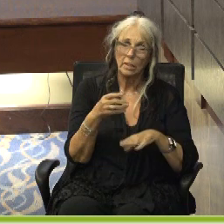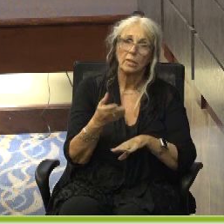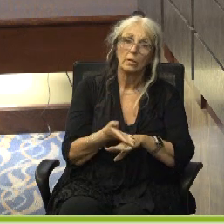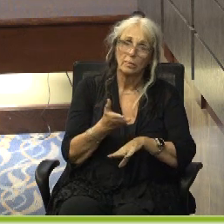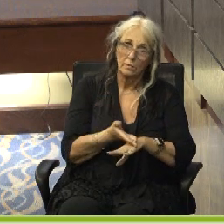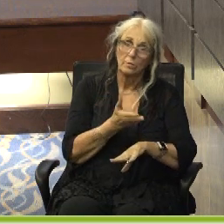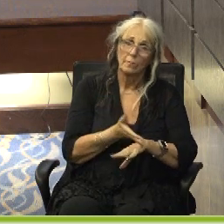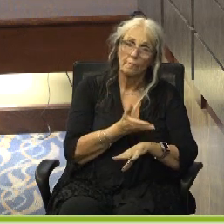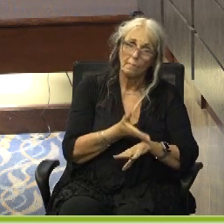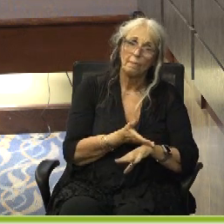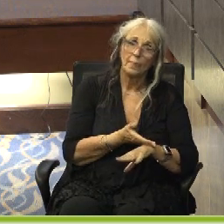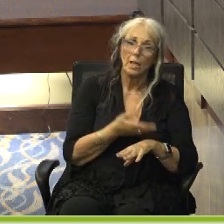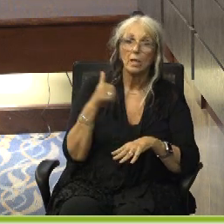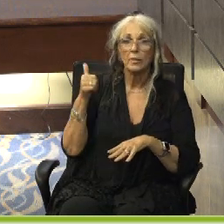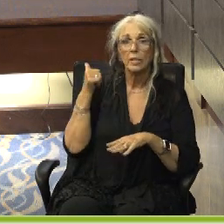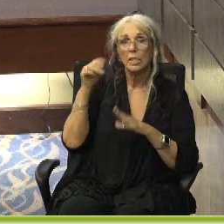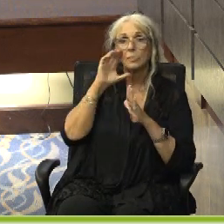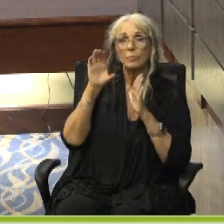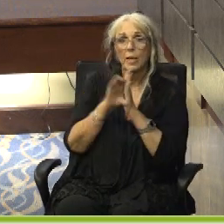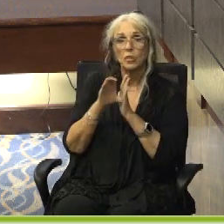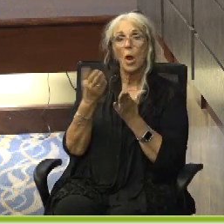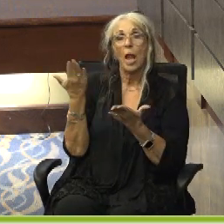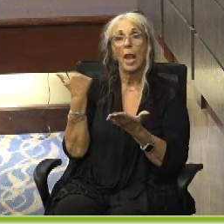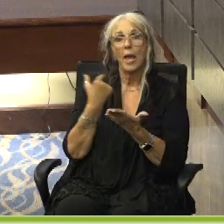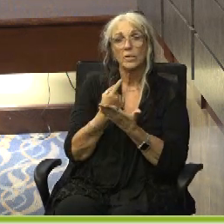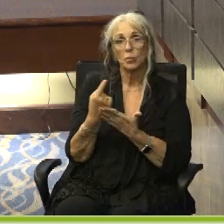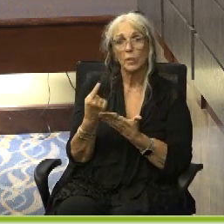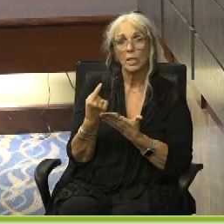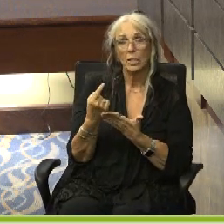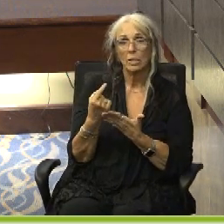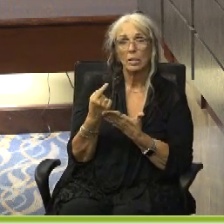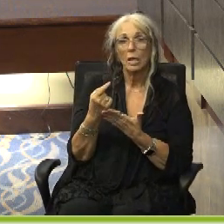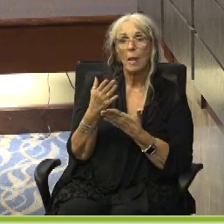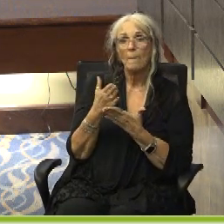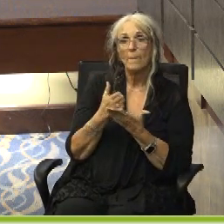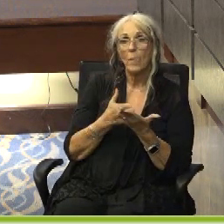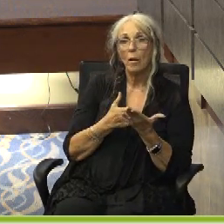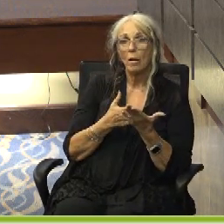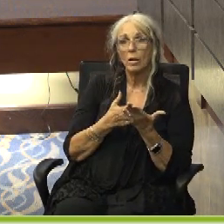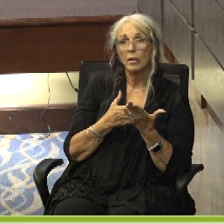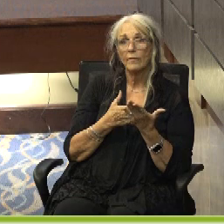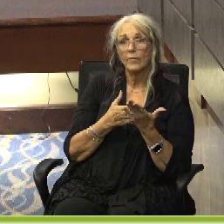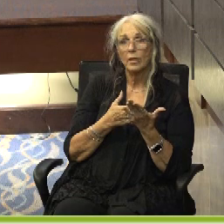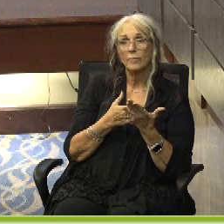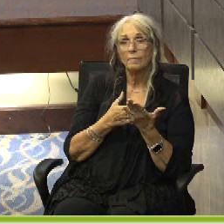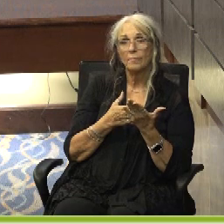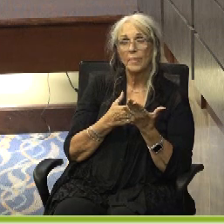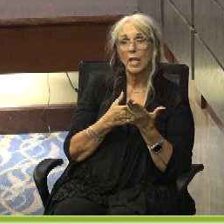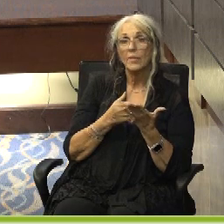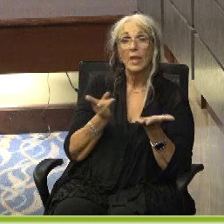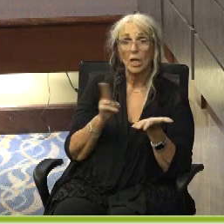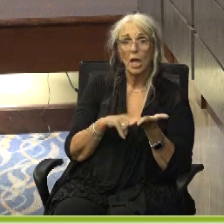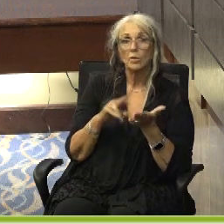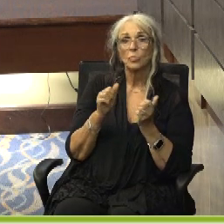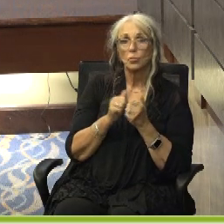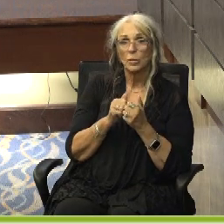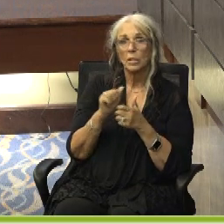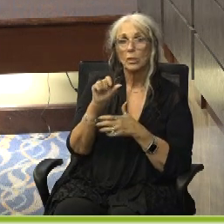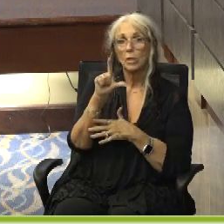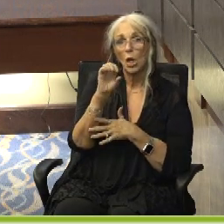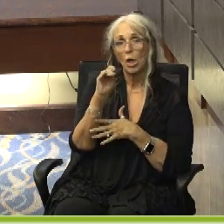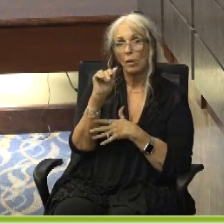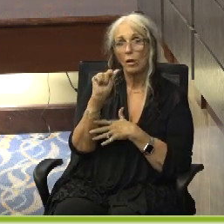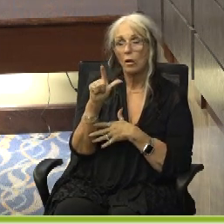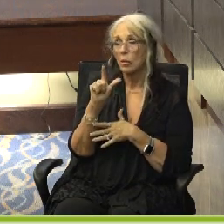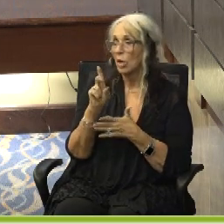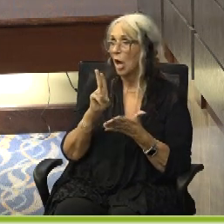repair. These pictures were taken last week. They are hard at work. This project has started. They've contracted with a local contractor